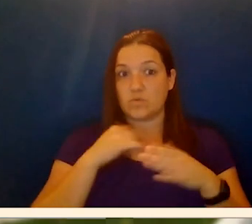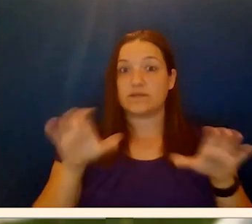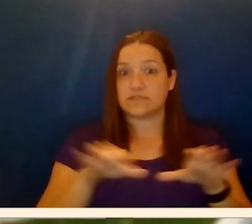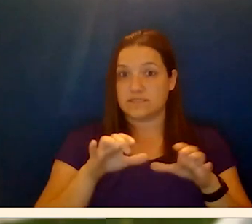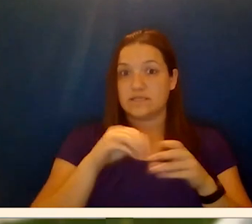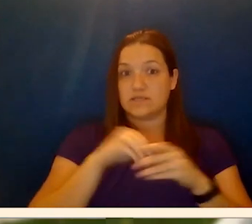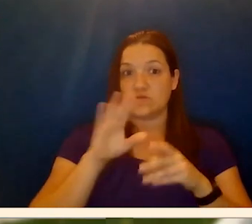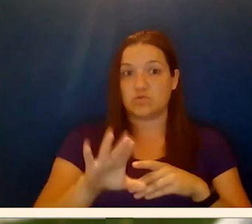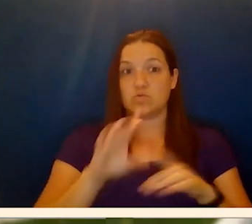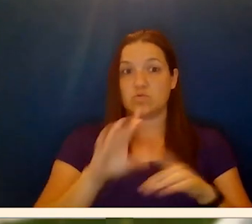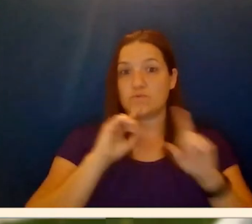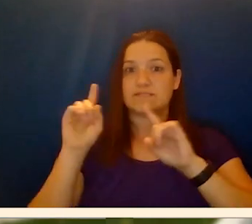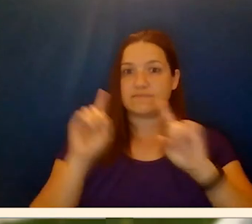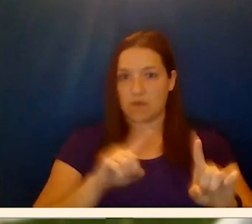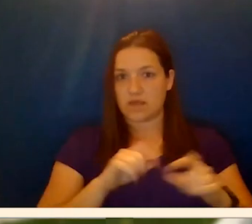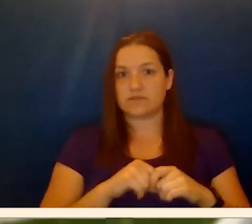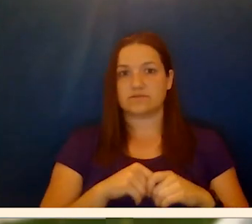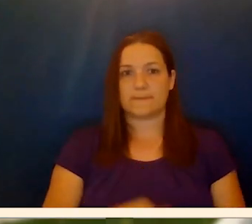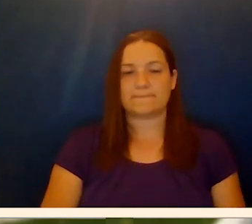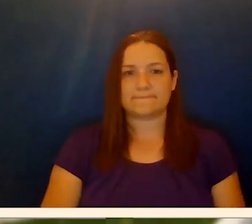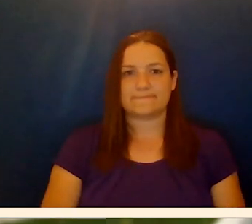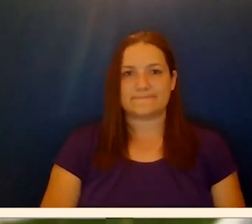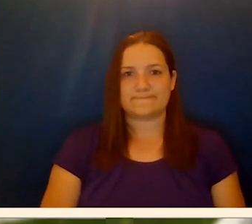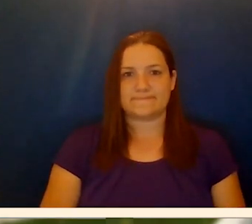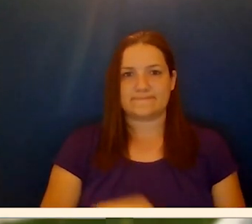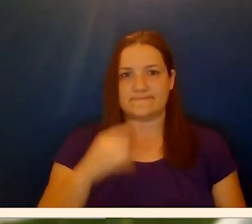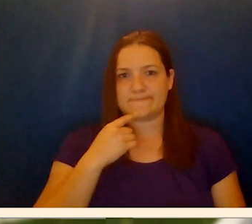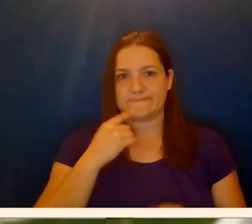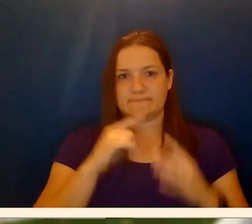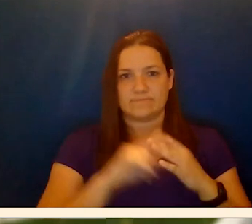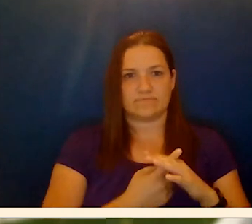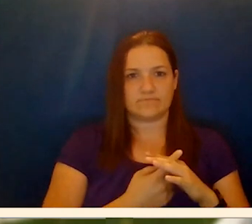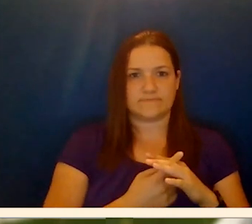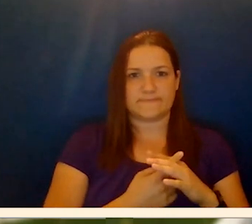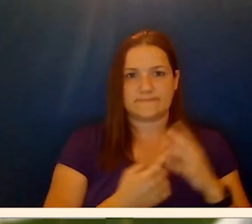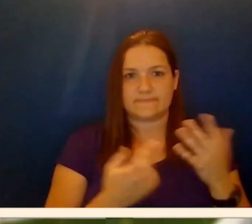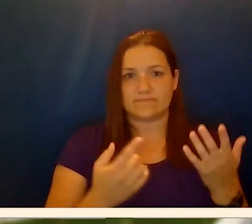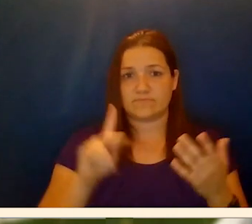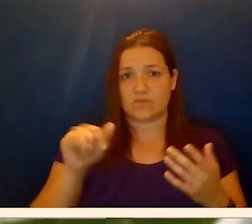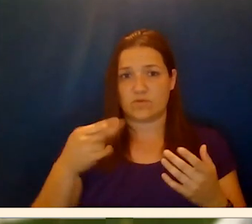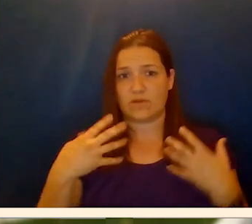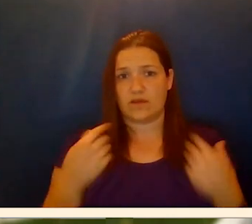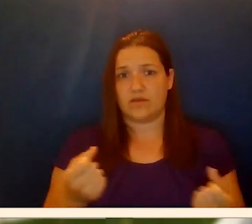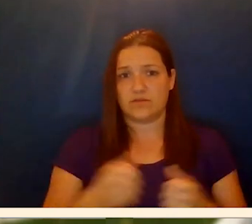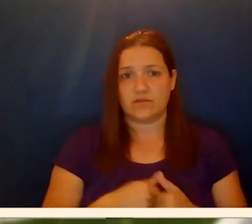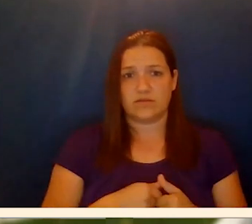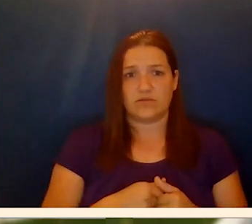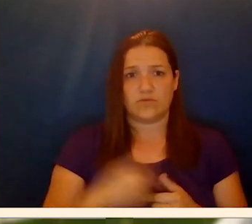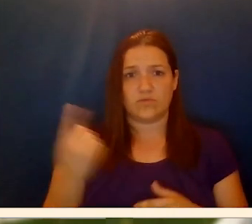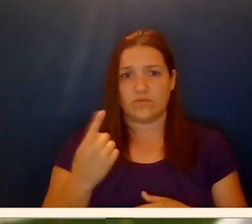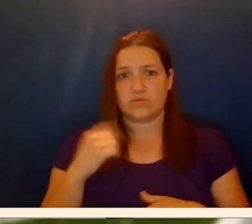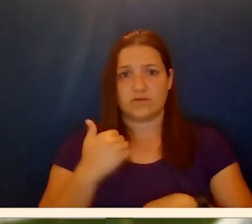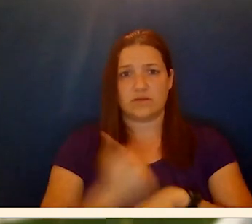your response. Right. To Yeah, but I would say, from the very beginning, actually, it was Cahuilla Health that initiated it. We formed